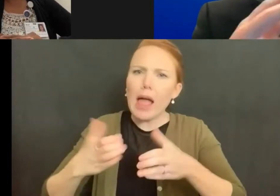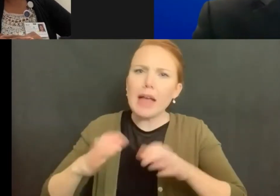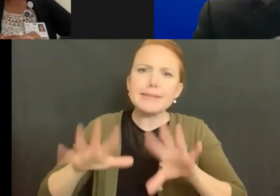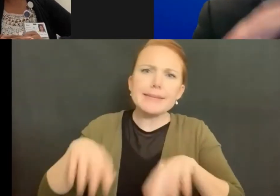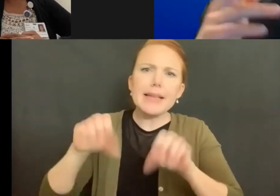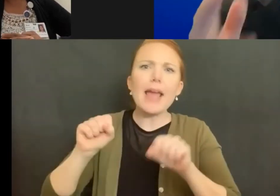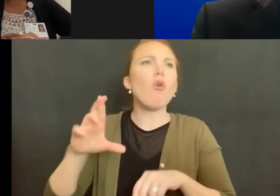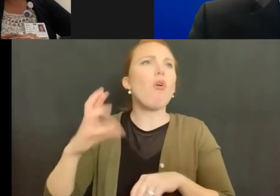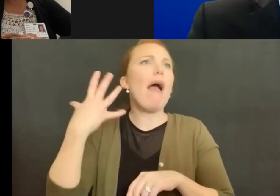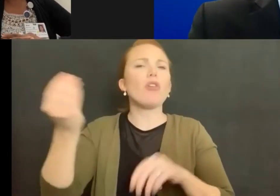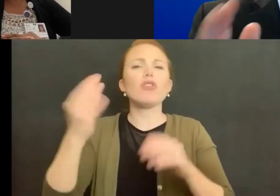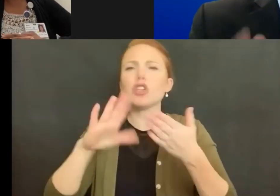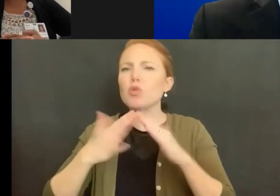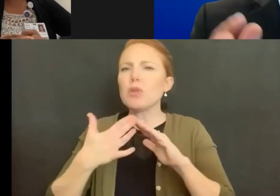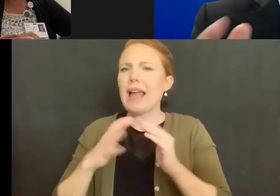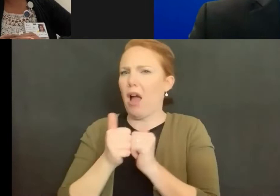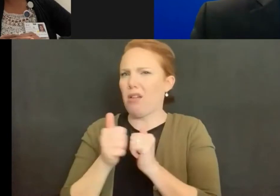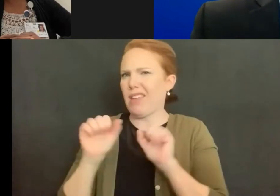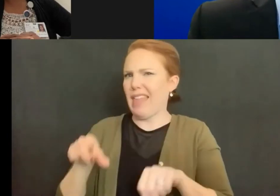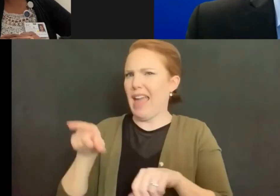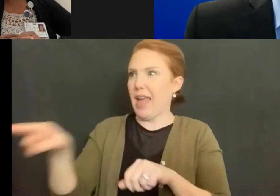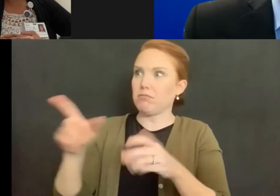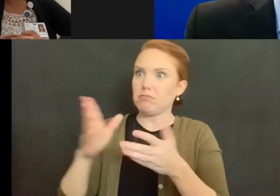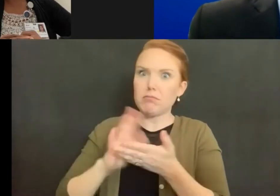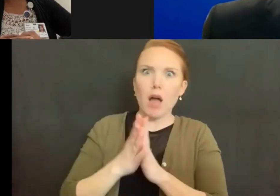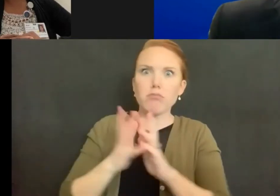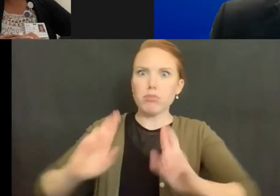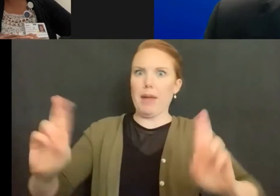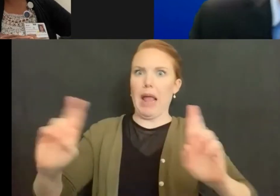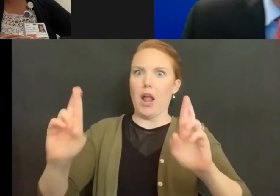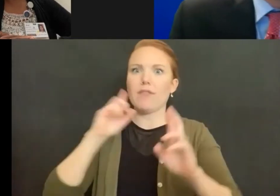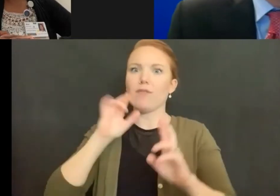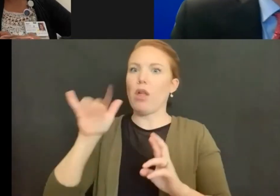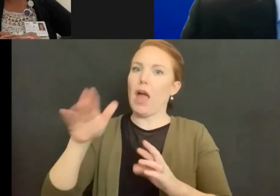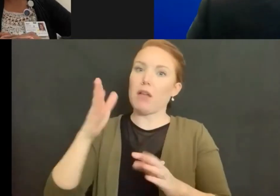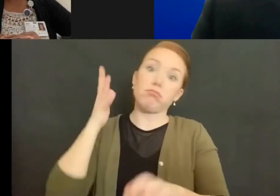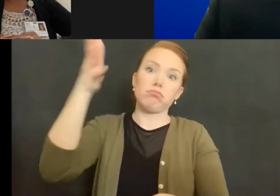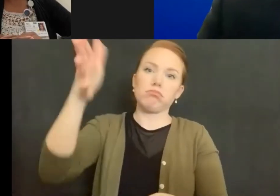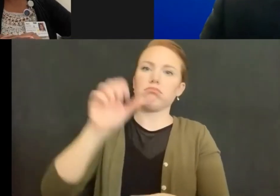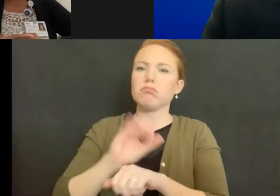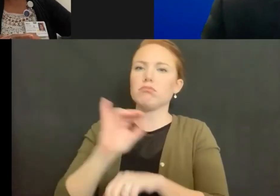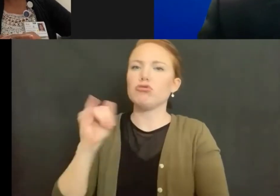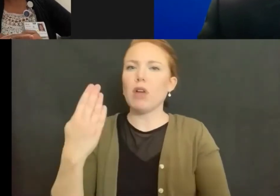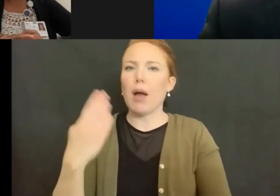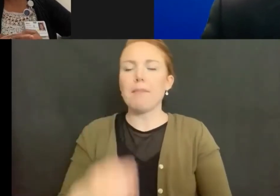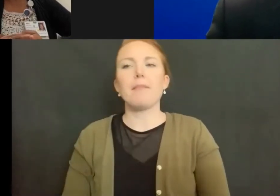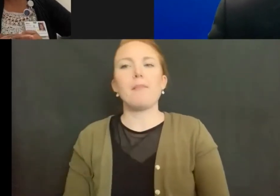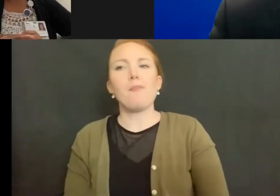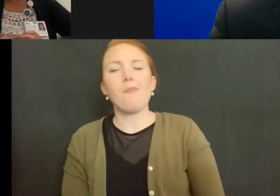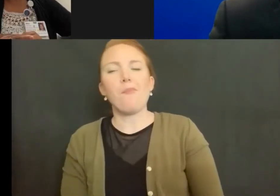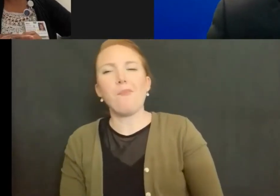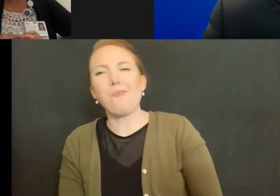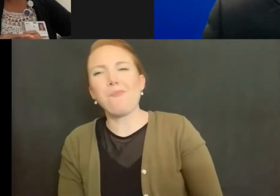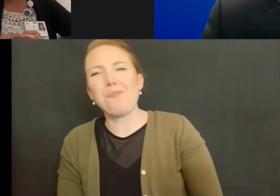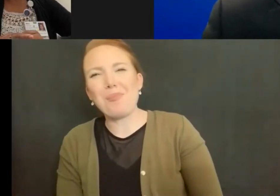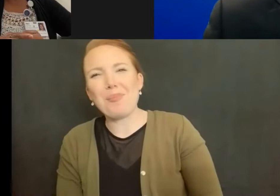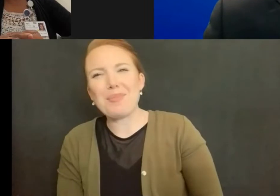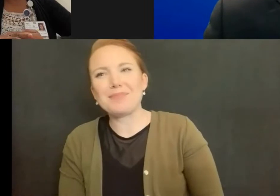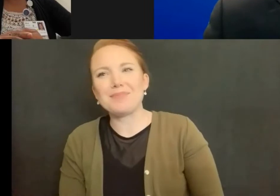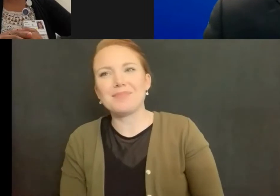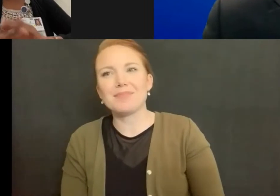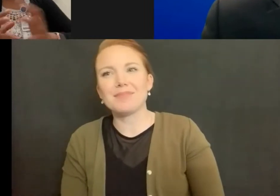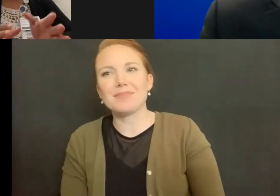community? Like, how can they be preparing now for that job? Okay, so I'm so sorry I